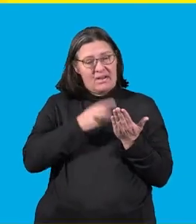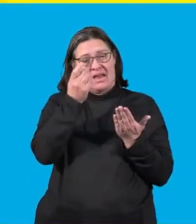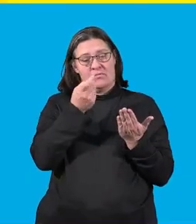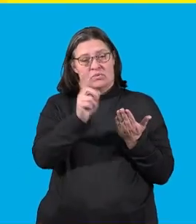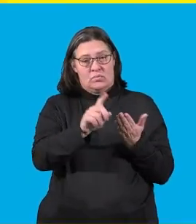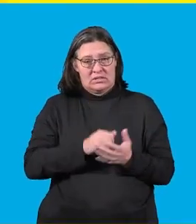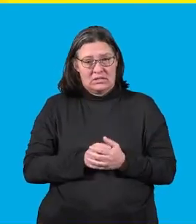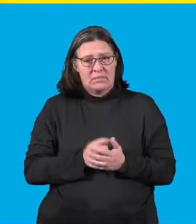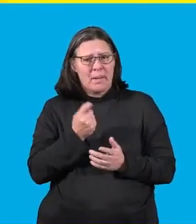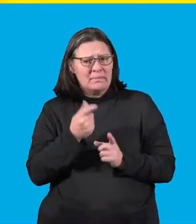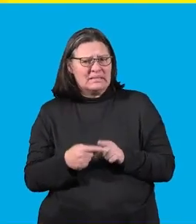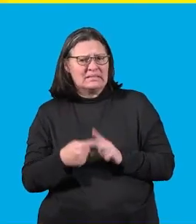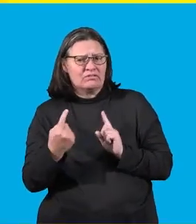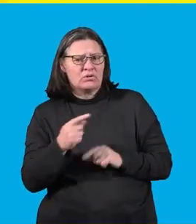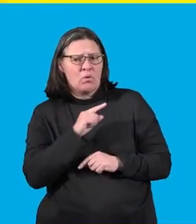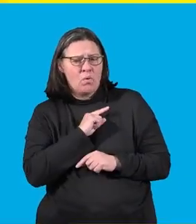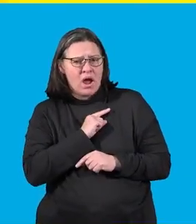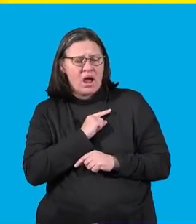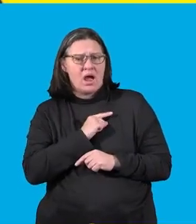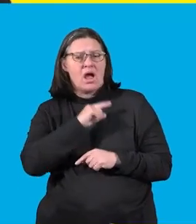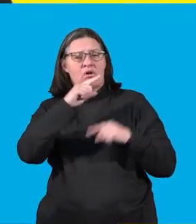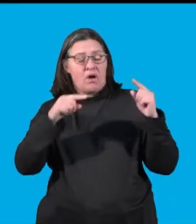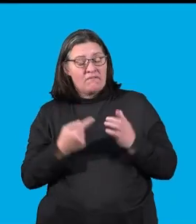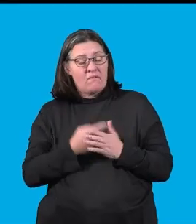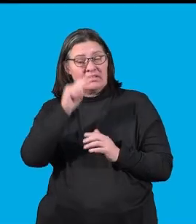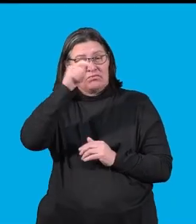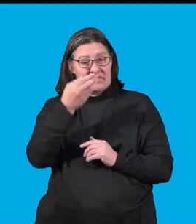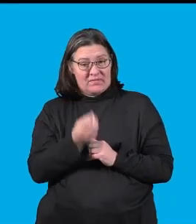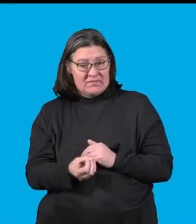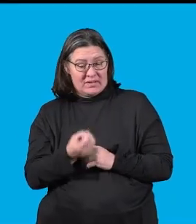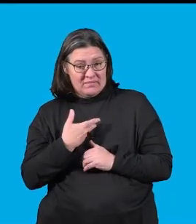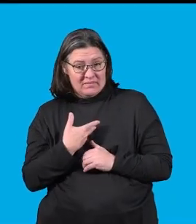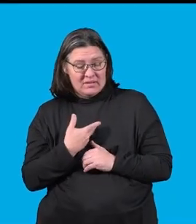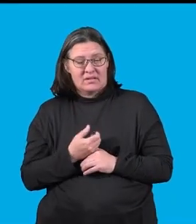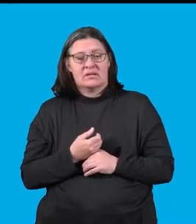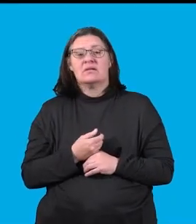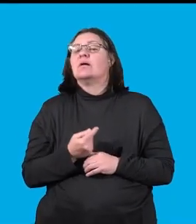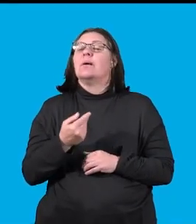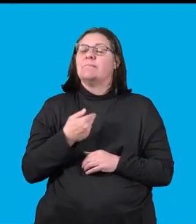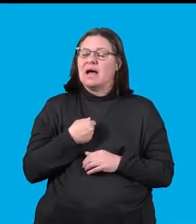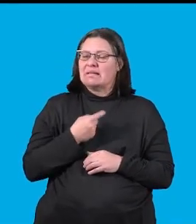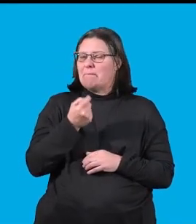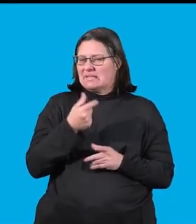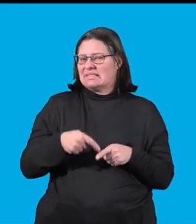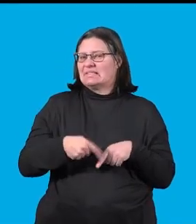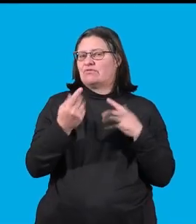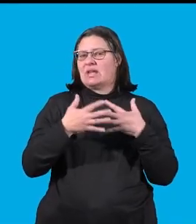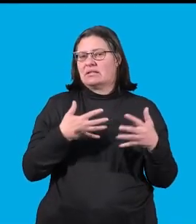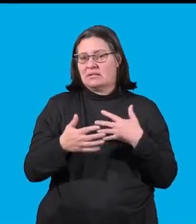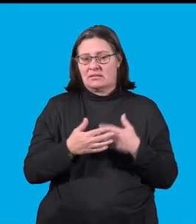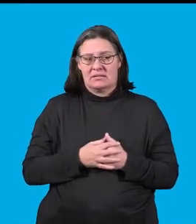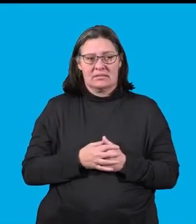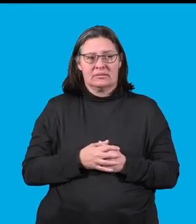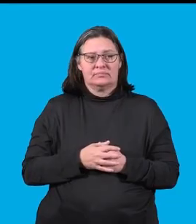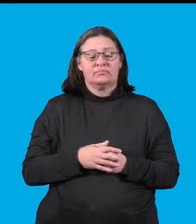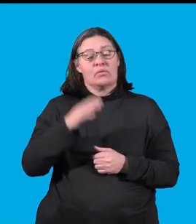you. This one is slightly different. Because they've given you the graph of the derivative, we have to handle things a little bit